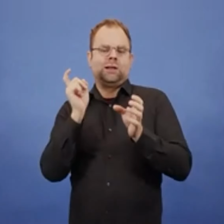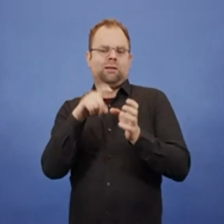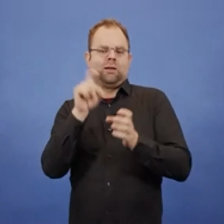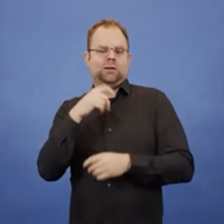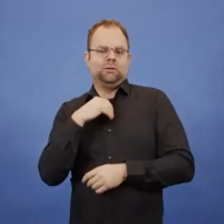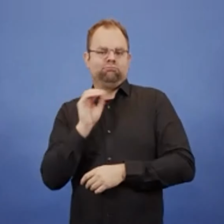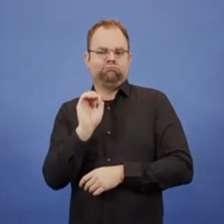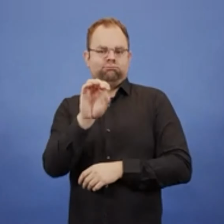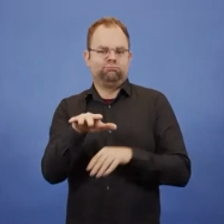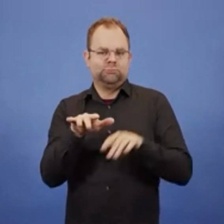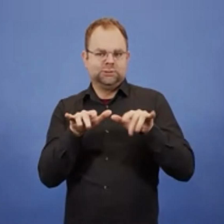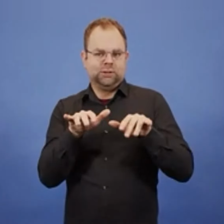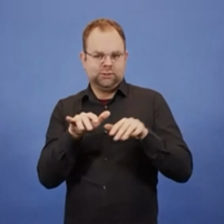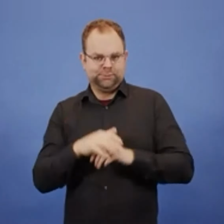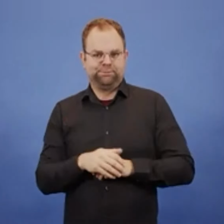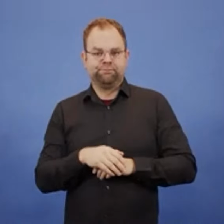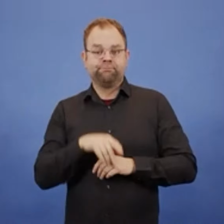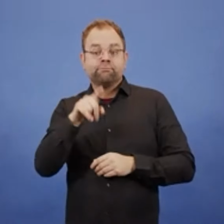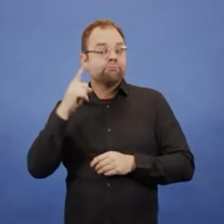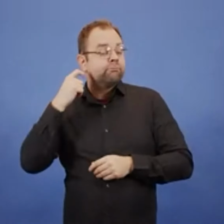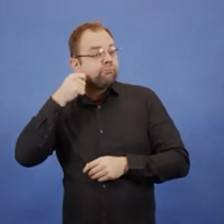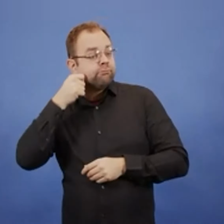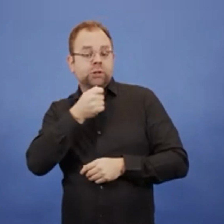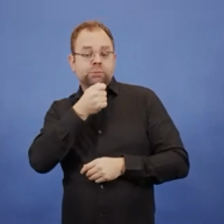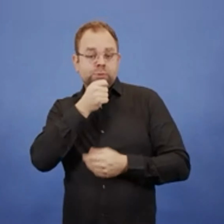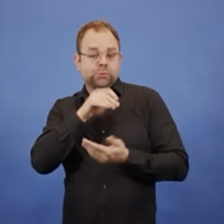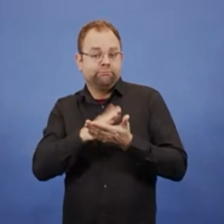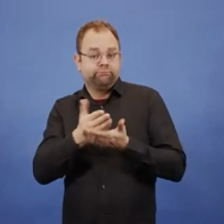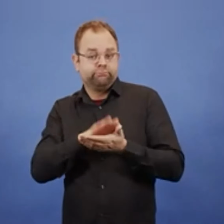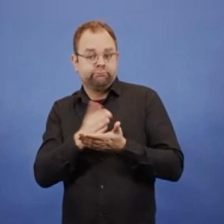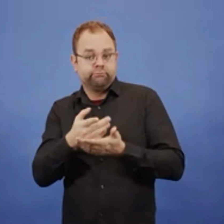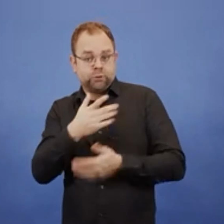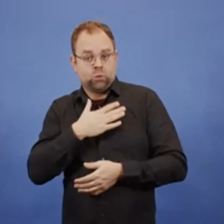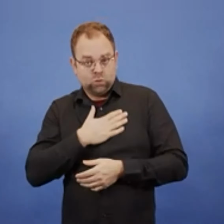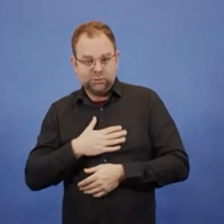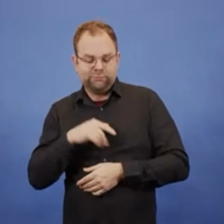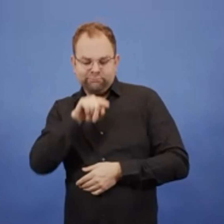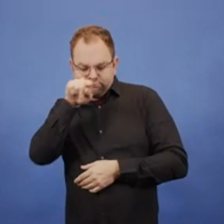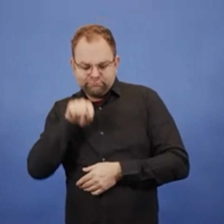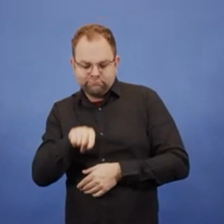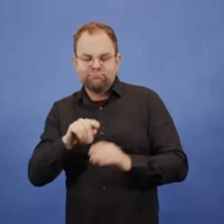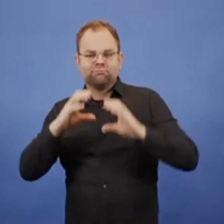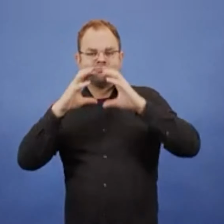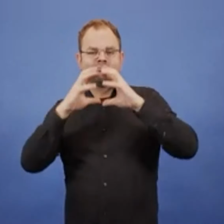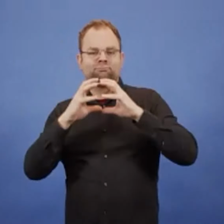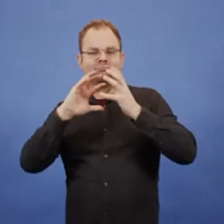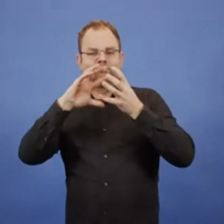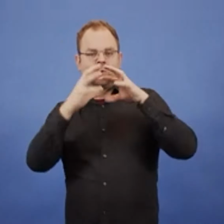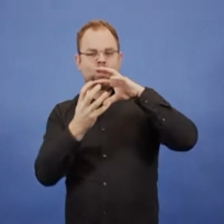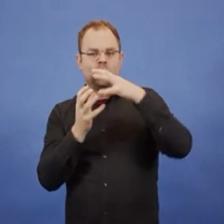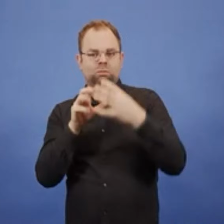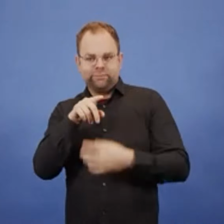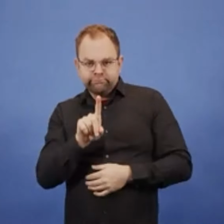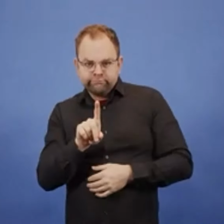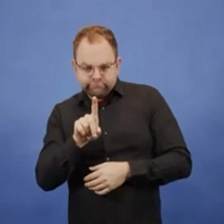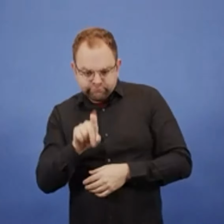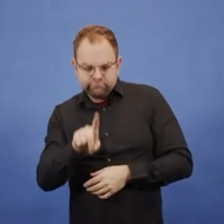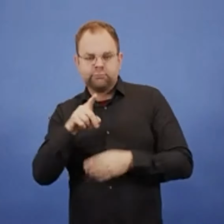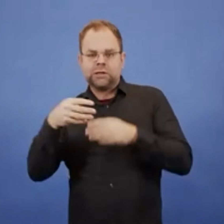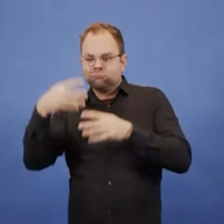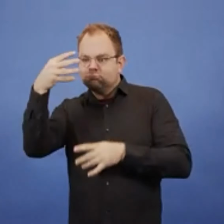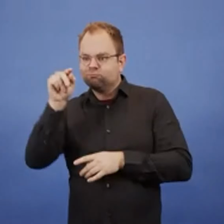channel. Please choose your channel that you will follow throughout the meeting. The participants do not have an option of